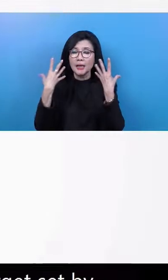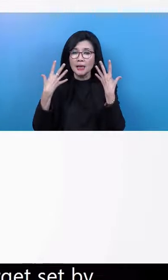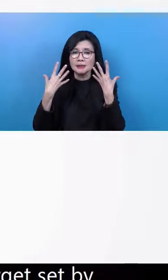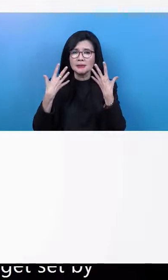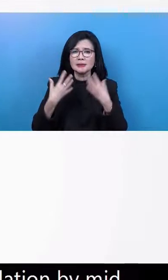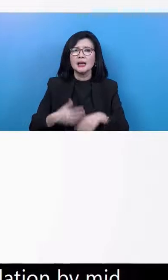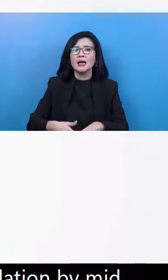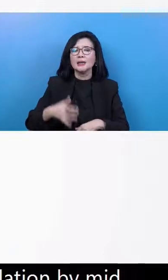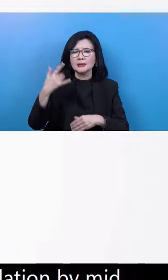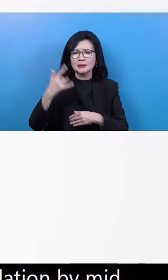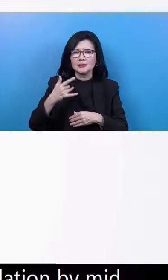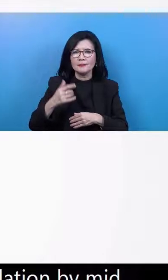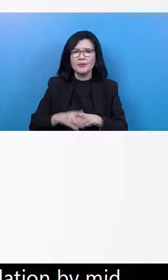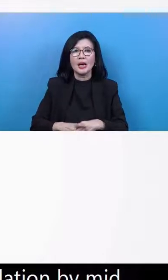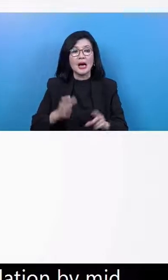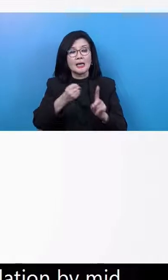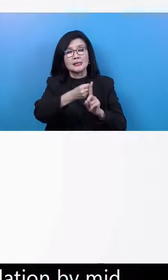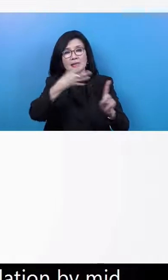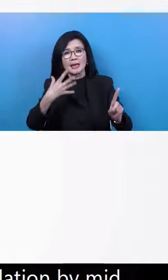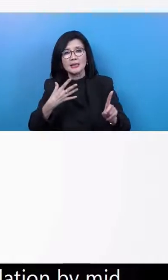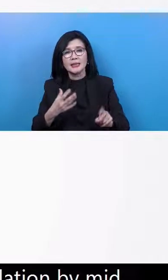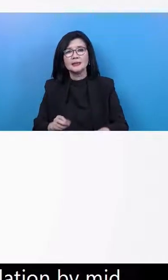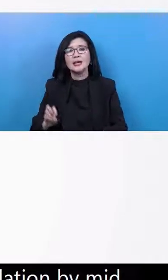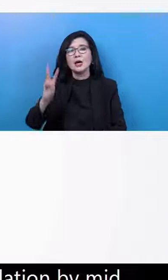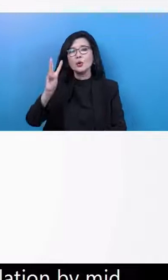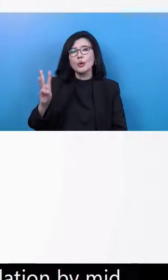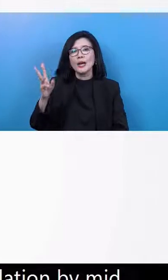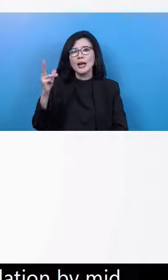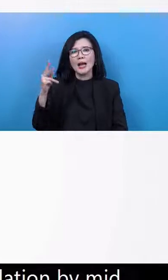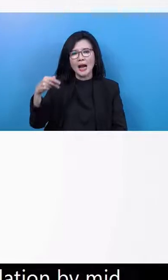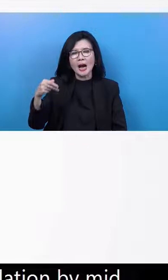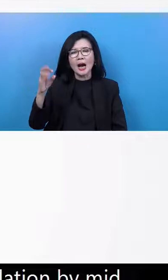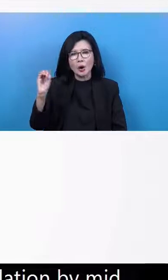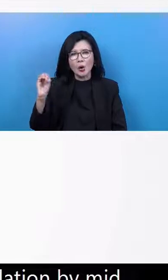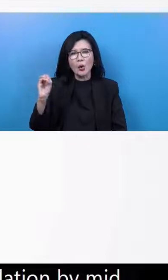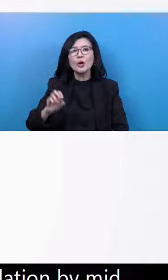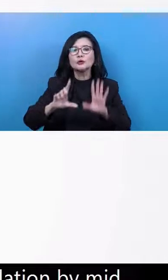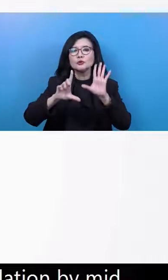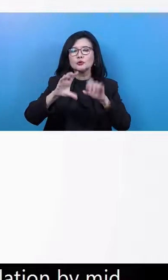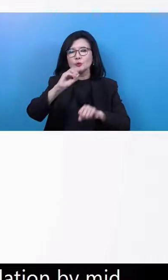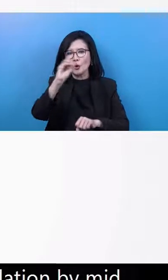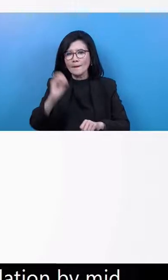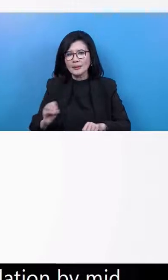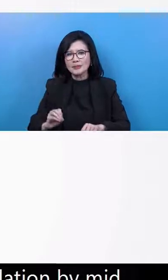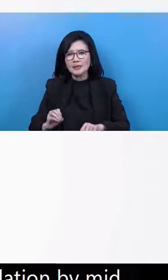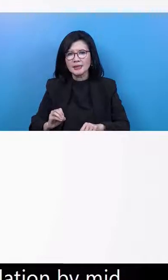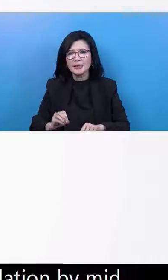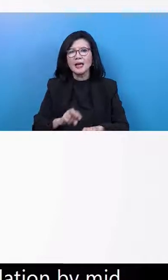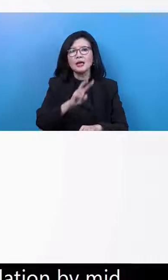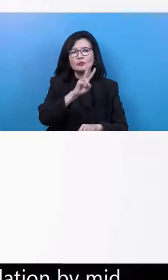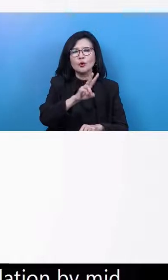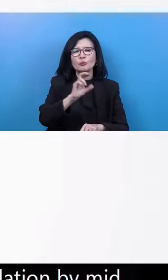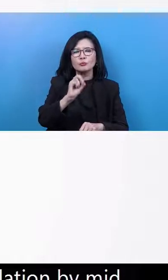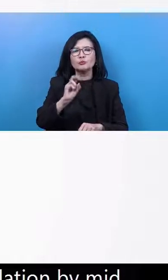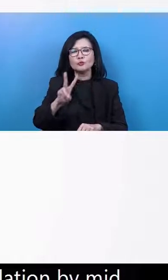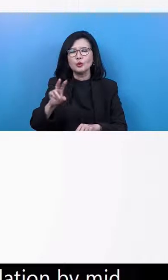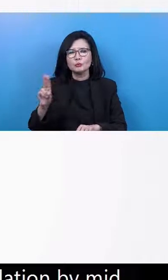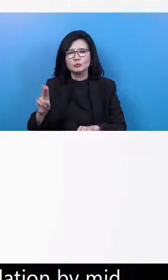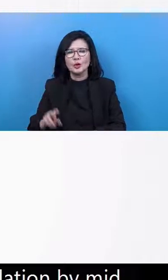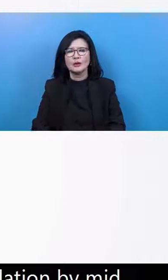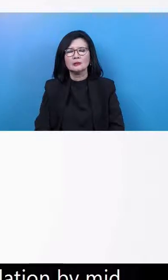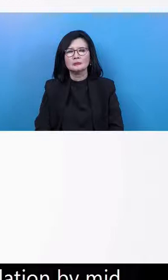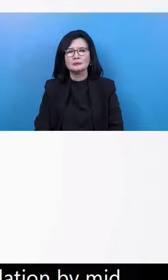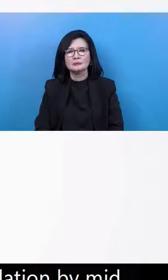to vaccinate around 70% of population by mid-2020. And currently we are in the process of